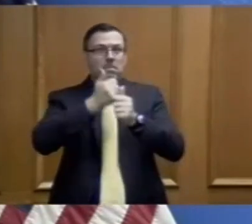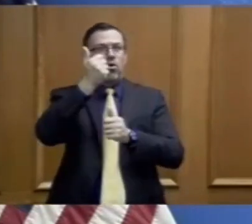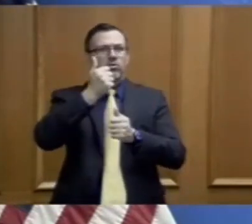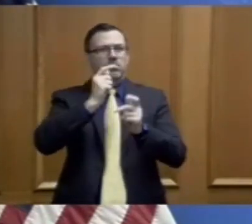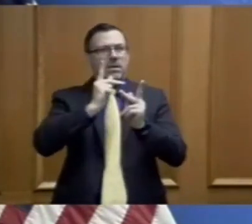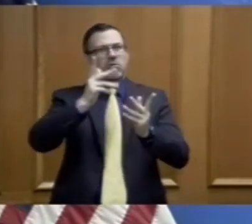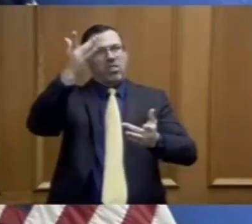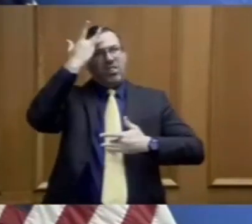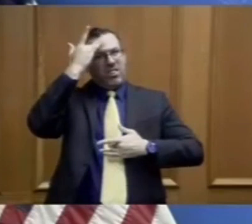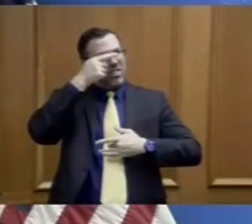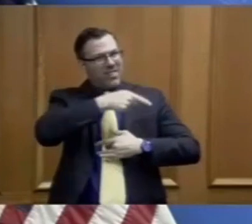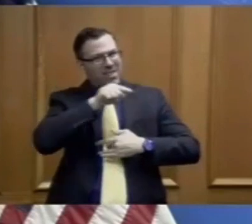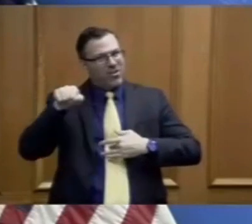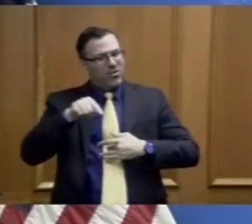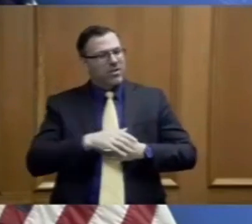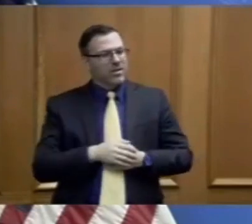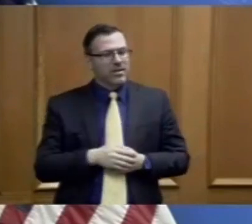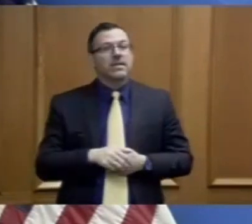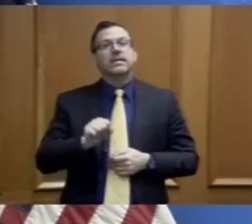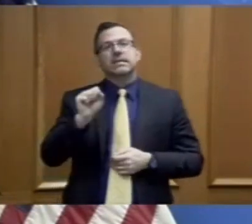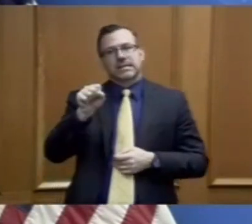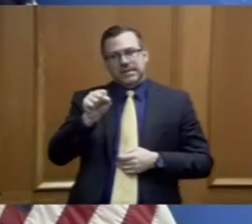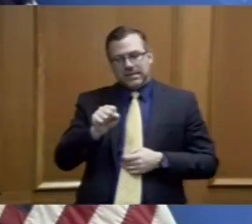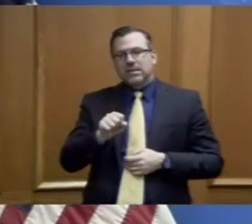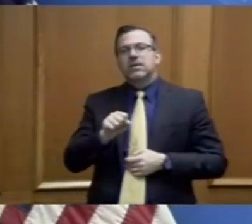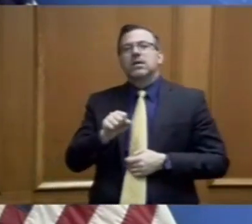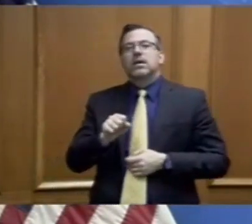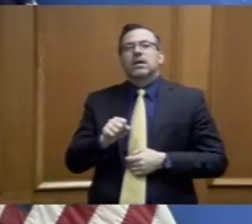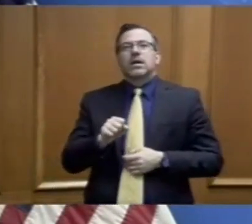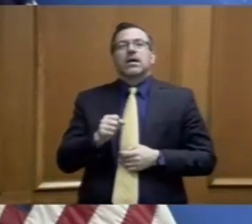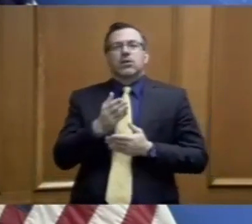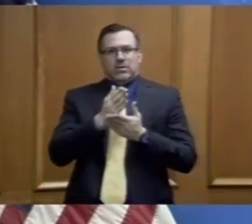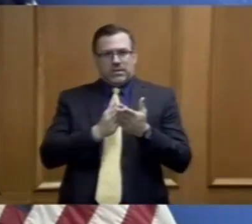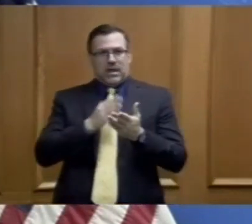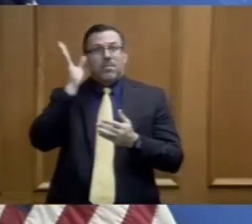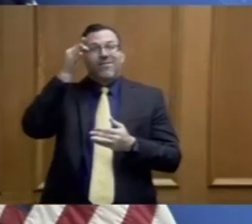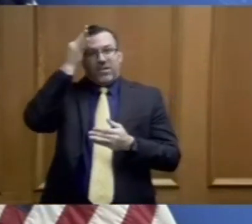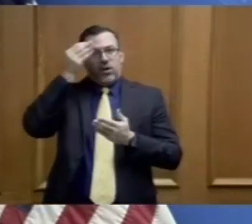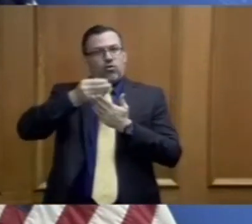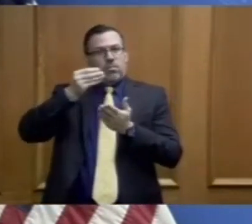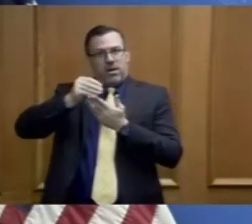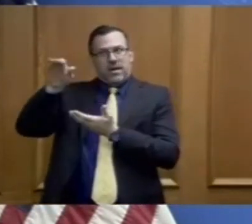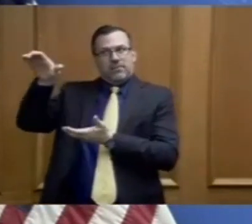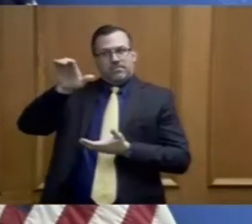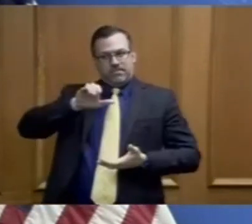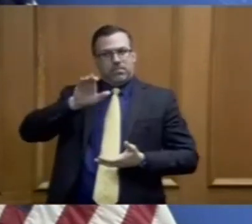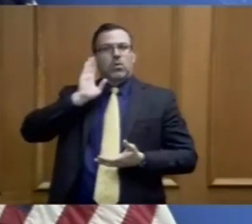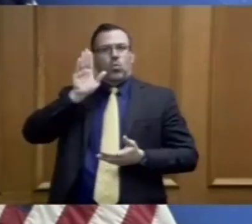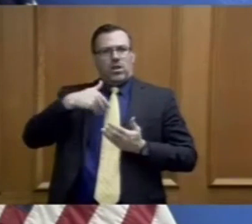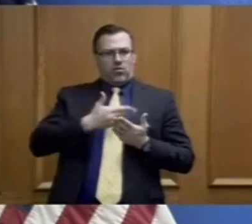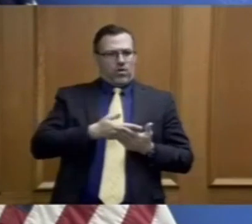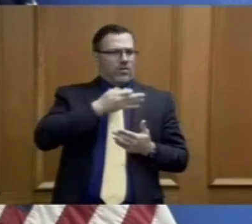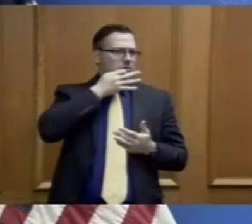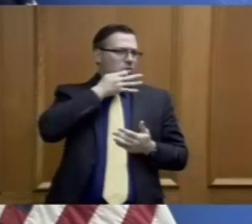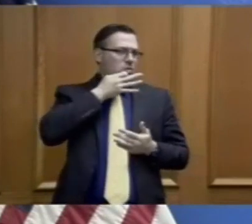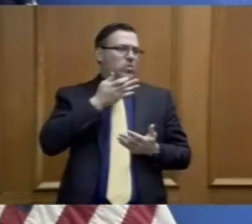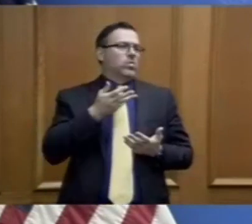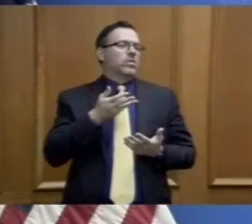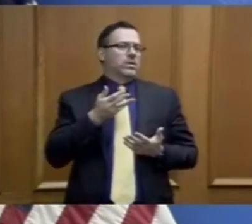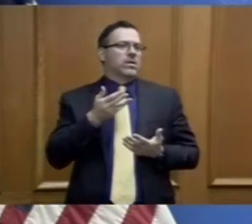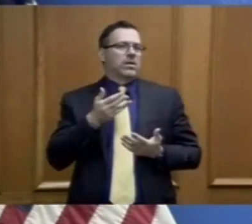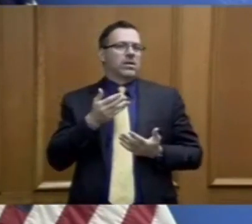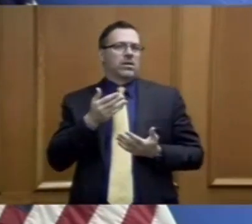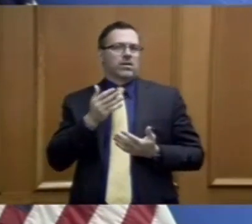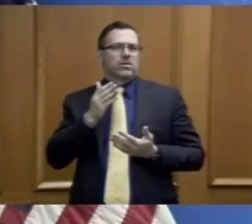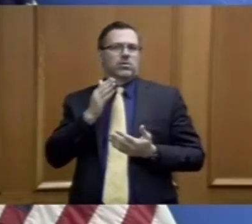significant amount of, or certainly an important amount of federal funding that's coming as a part of